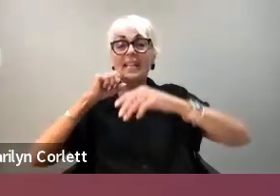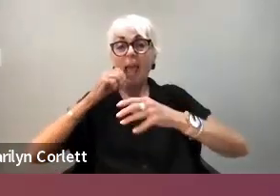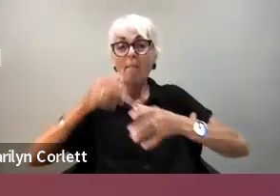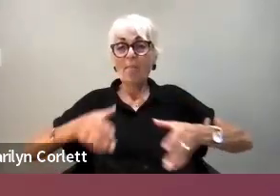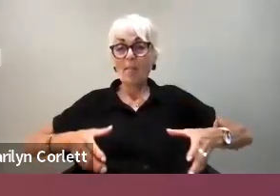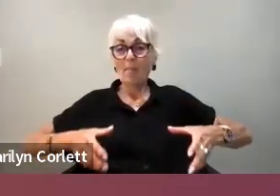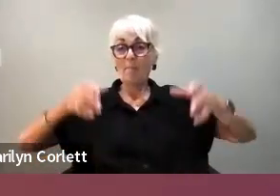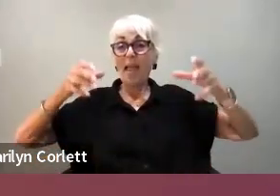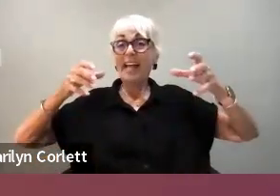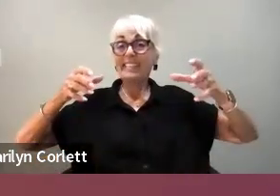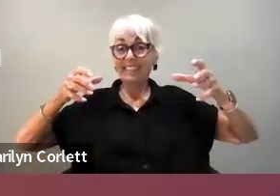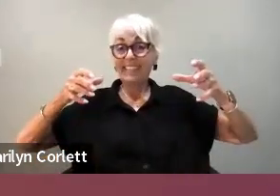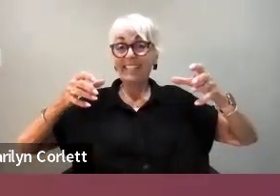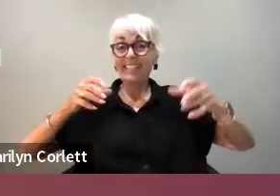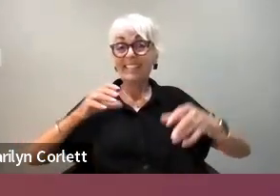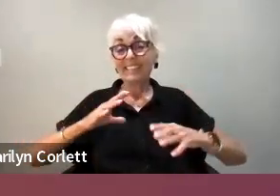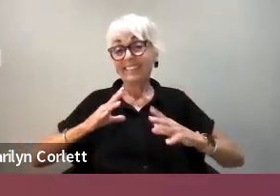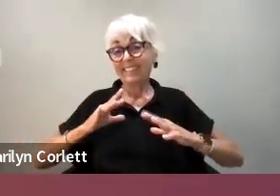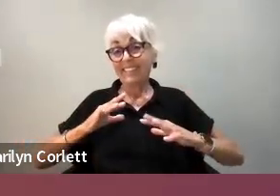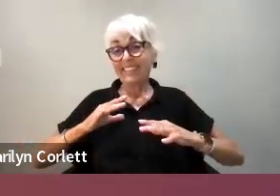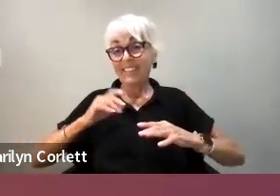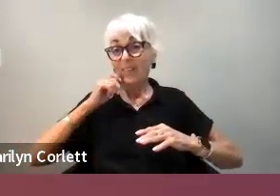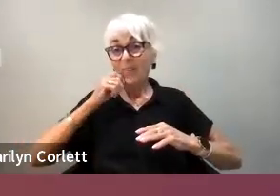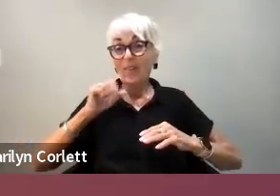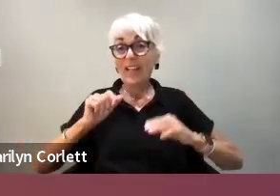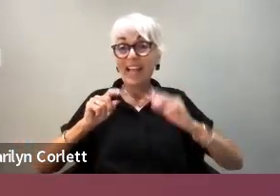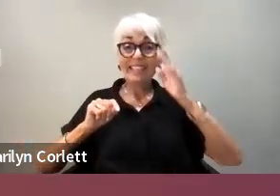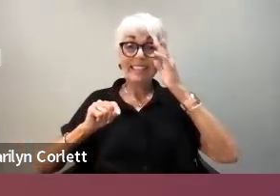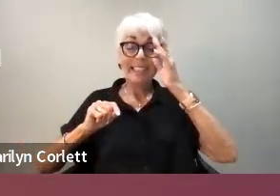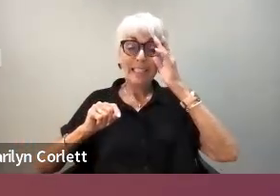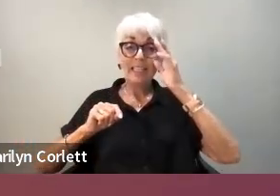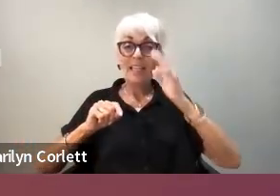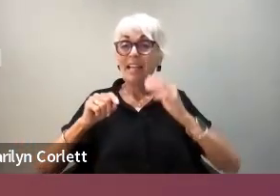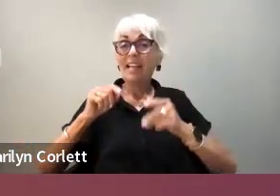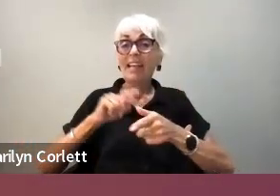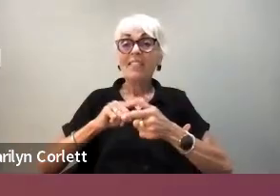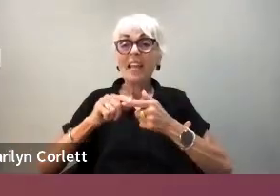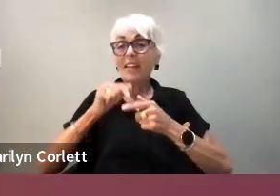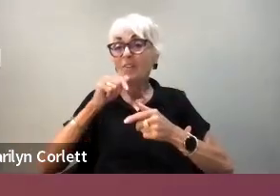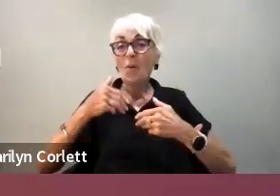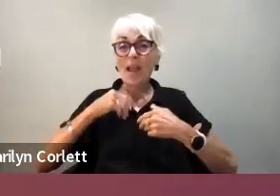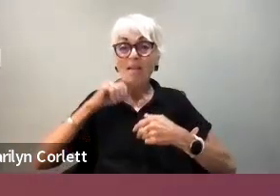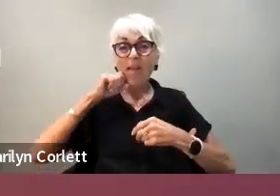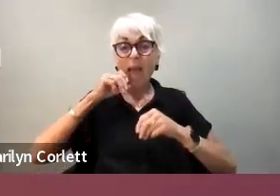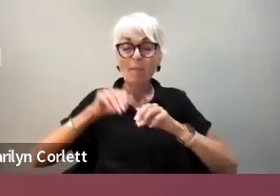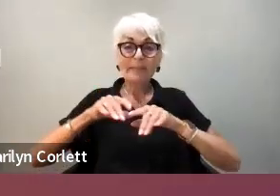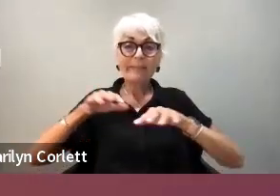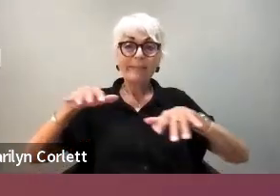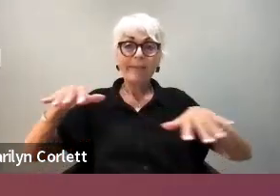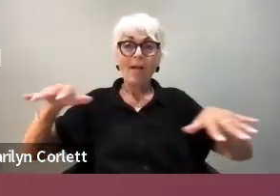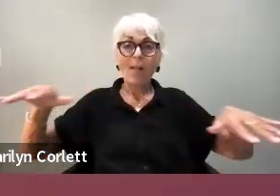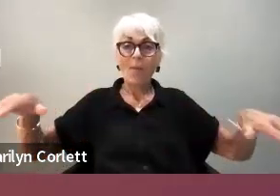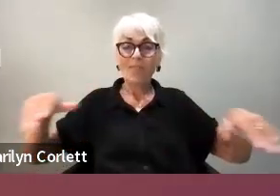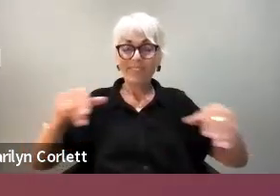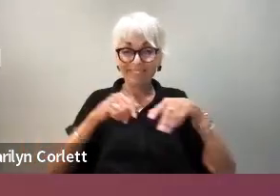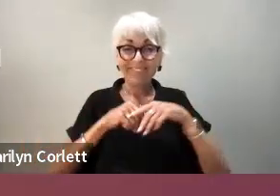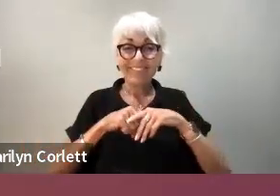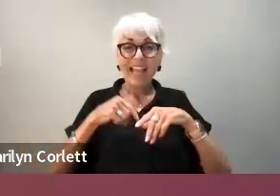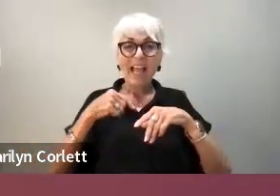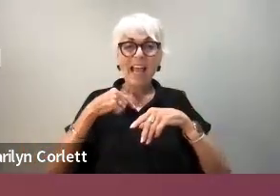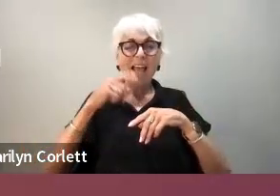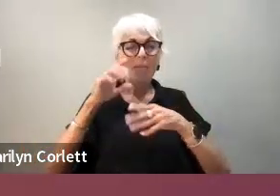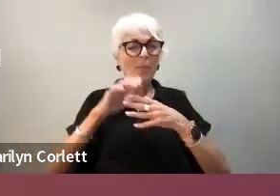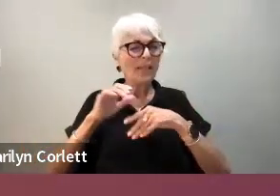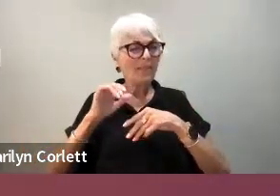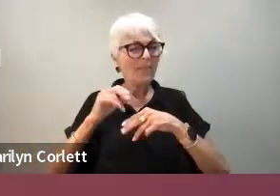little piece of AT for folks. And then you're not having your apples fall all over the place. Also, I believe this